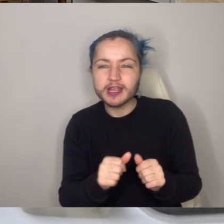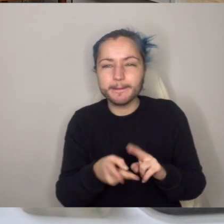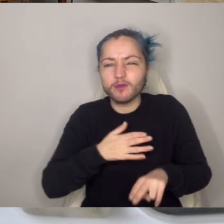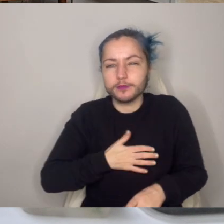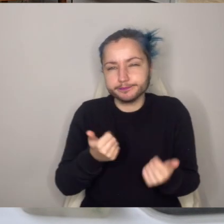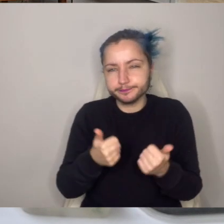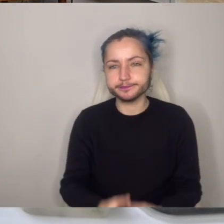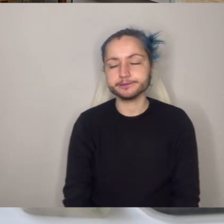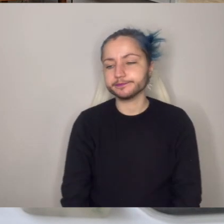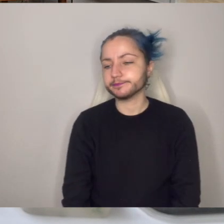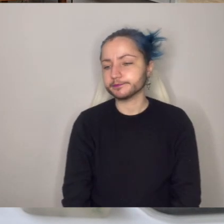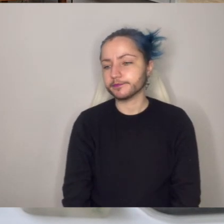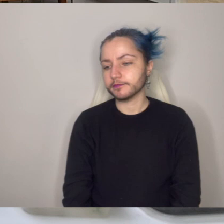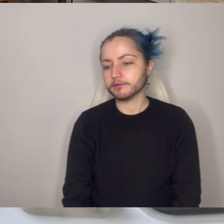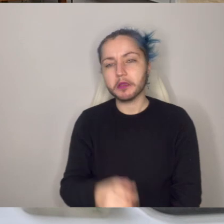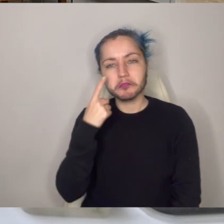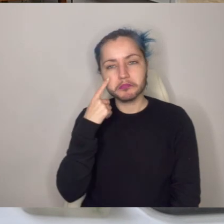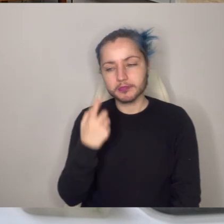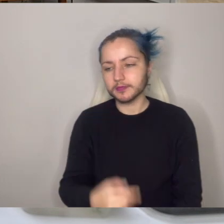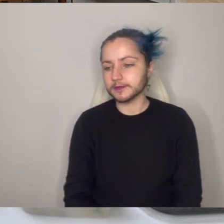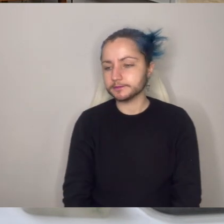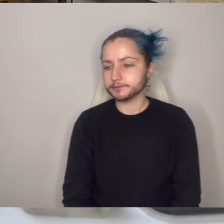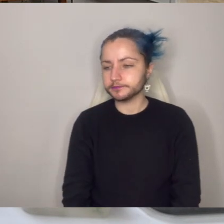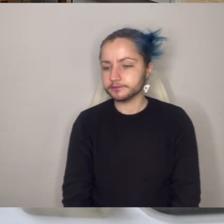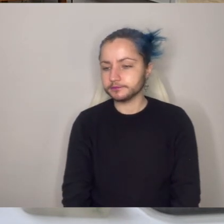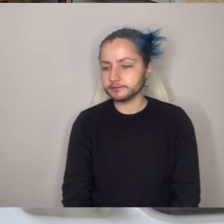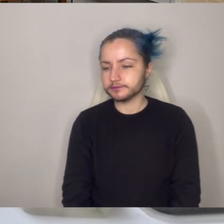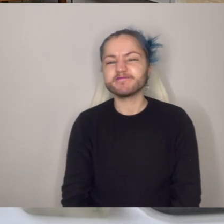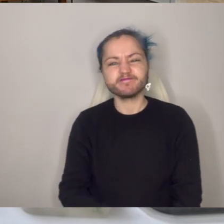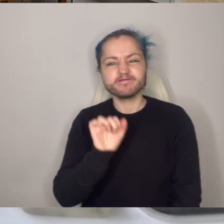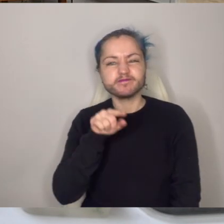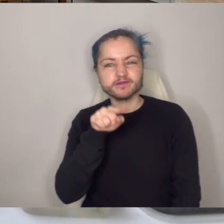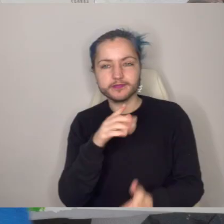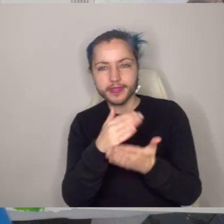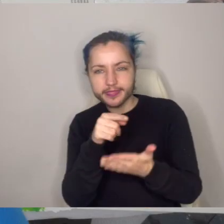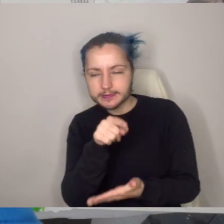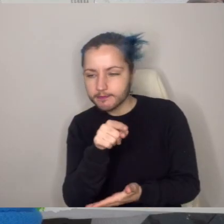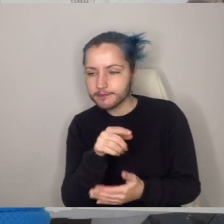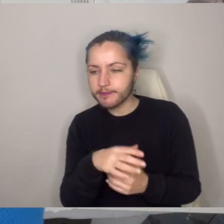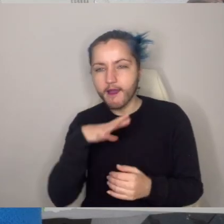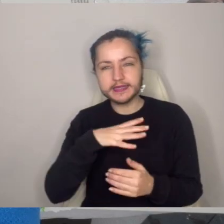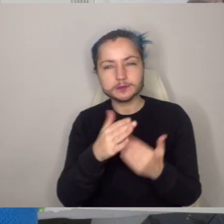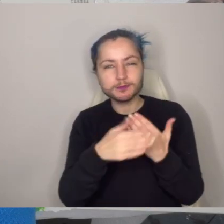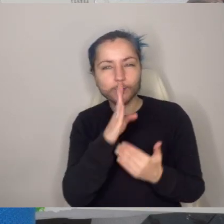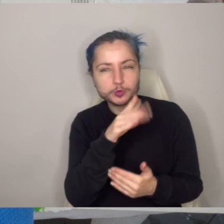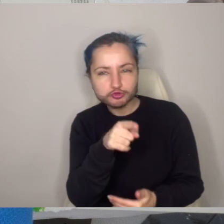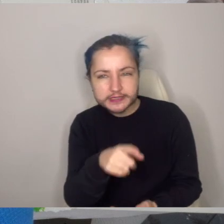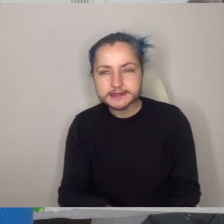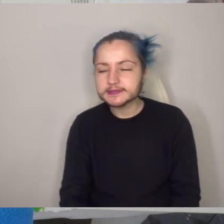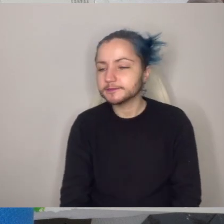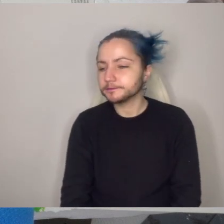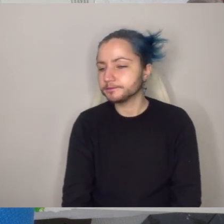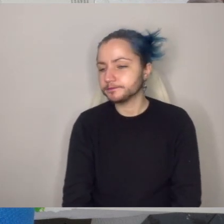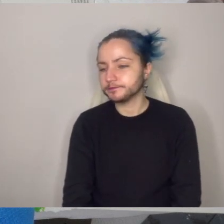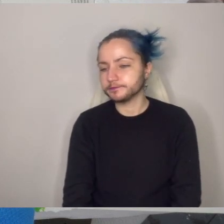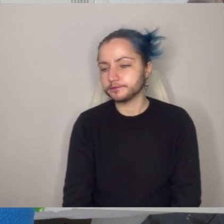Here we are. Let's see what that looks like. So yeah, I think I just need to straighten that up there a